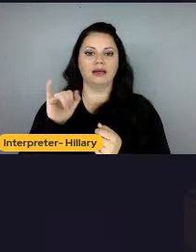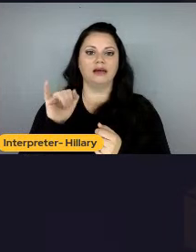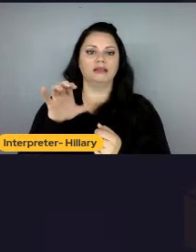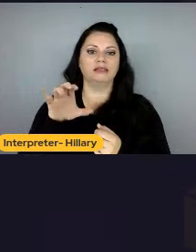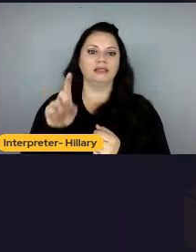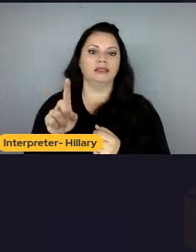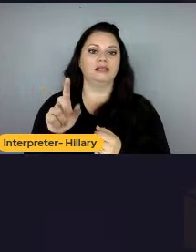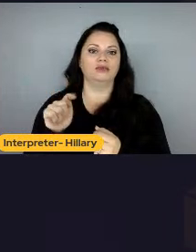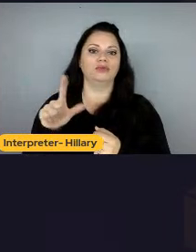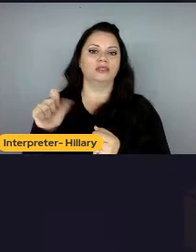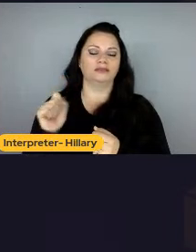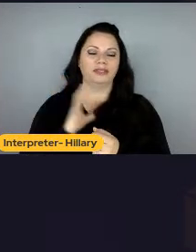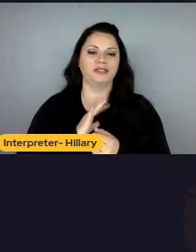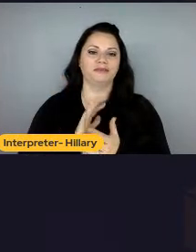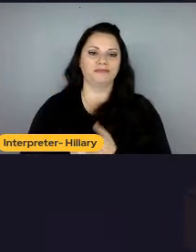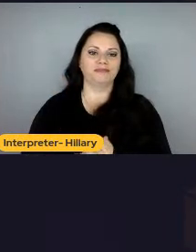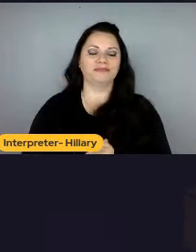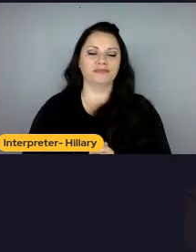better.